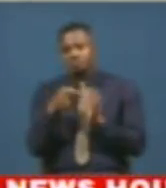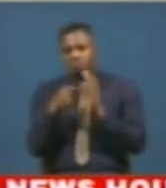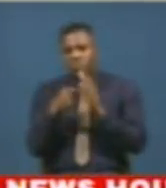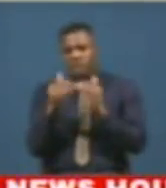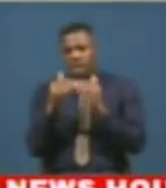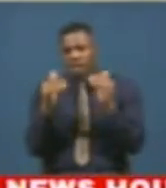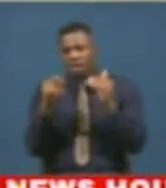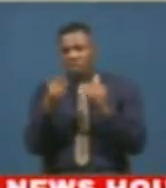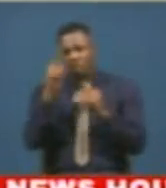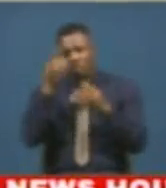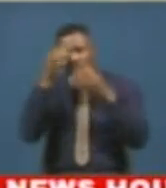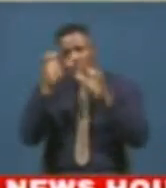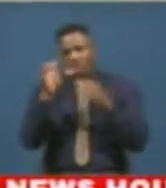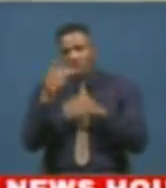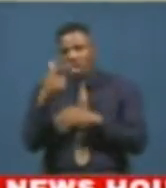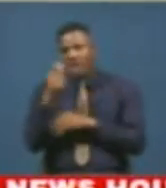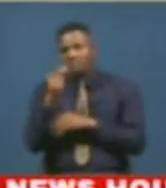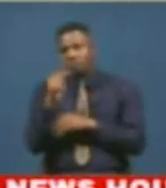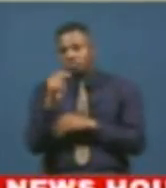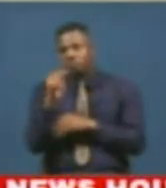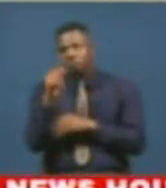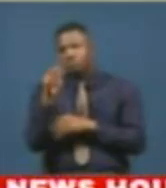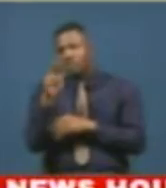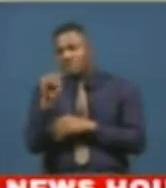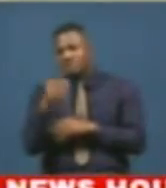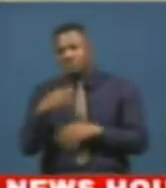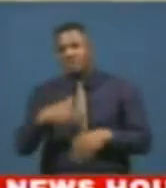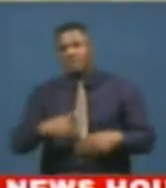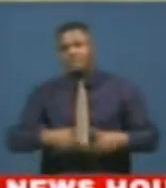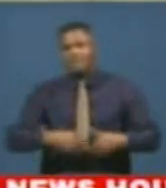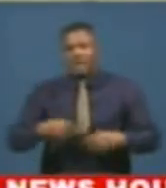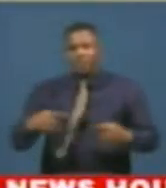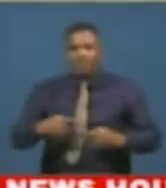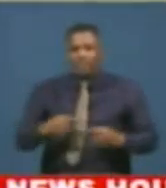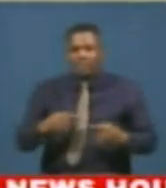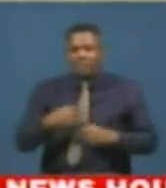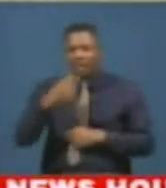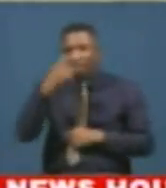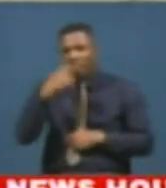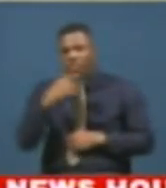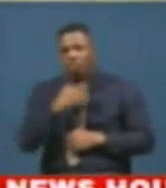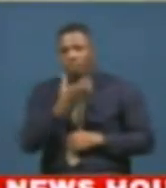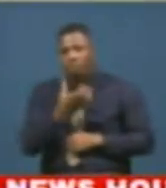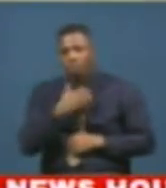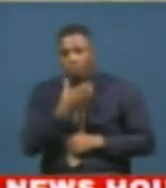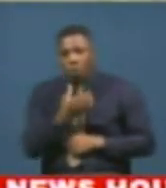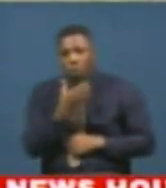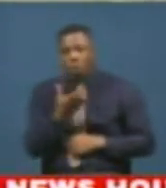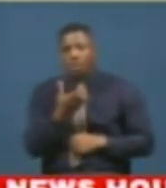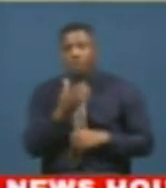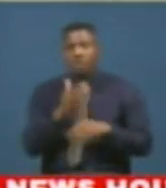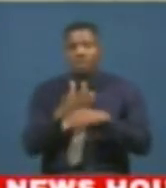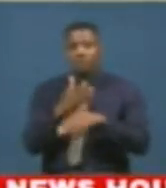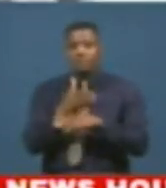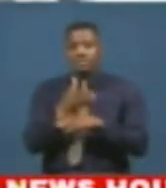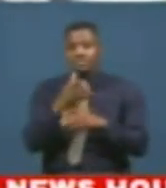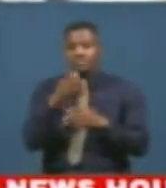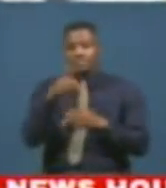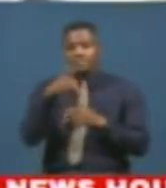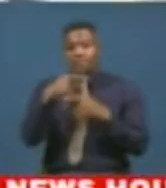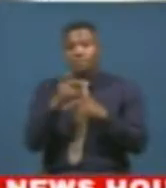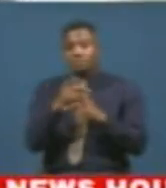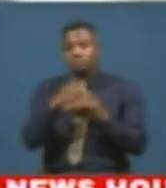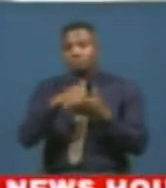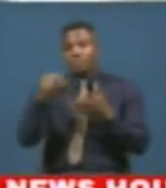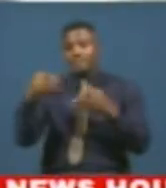coli, which causes gastroenteritis, abdominal pain, nausea and vomiting. After withdrawing the products from the market,